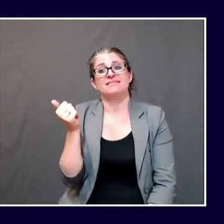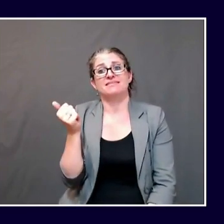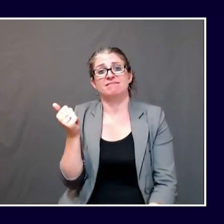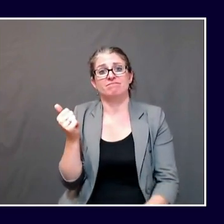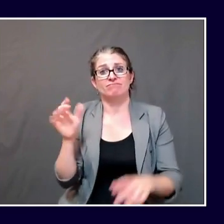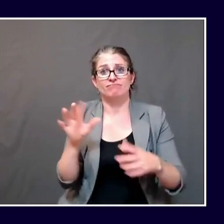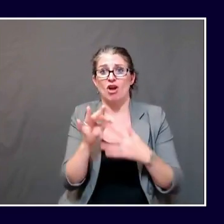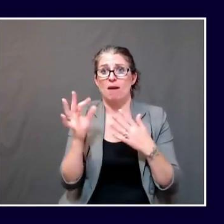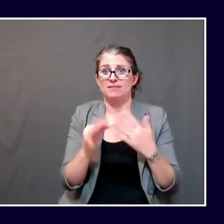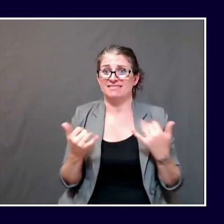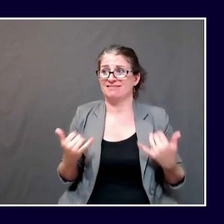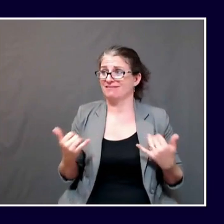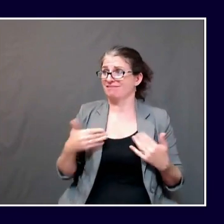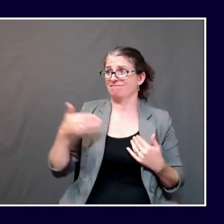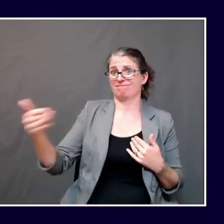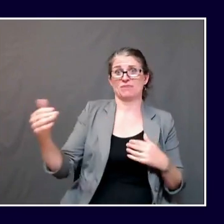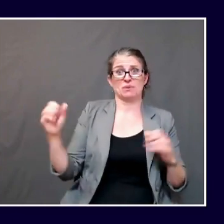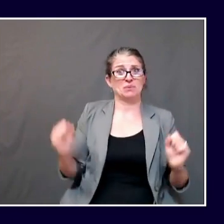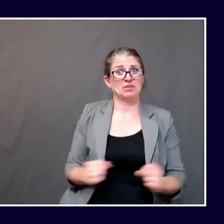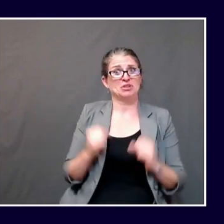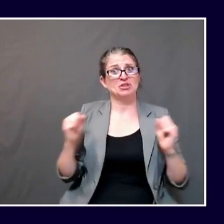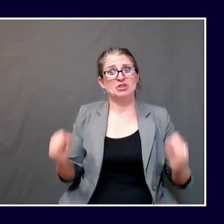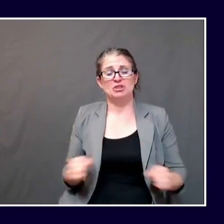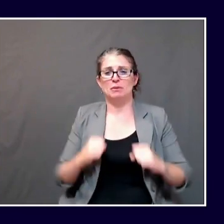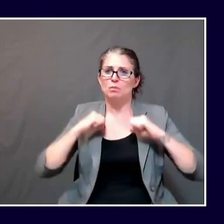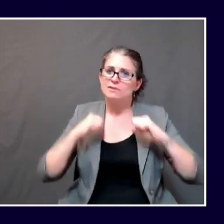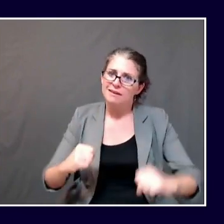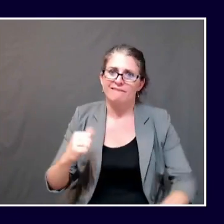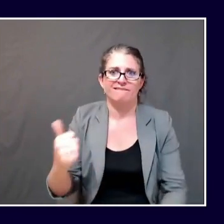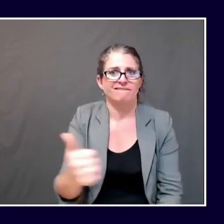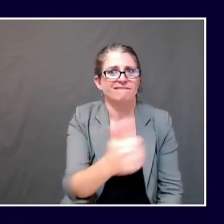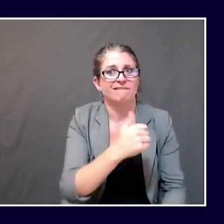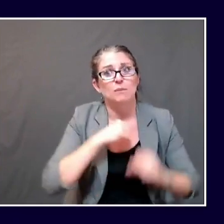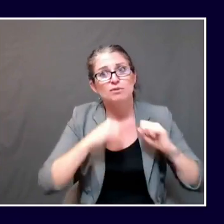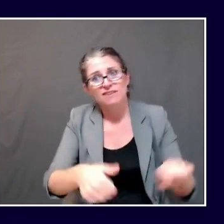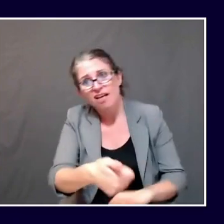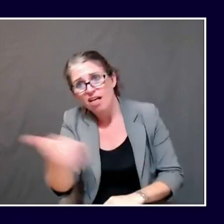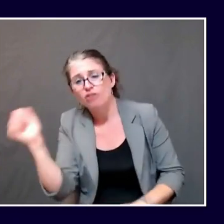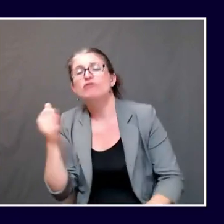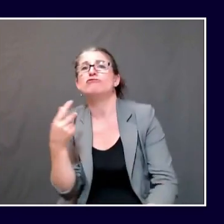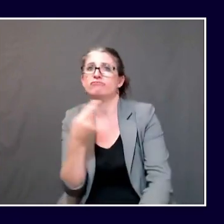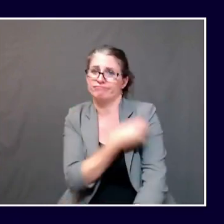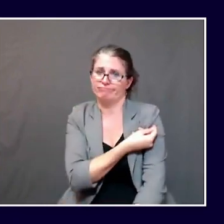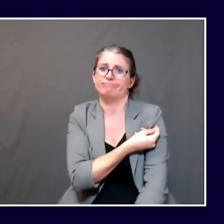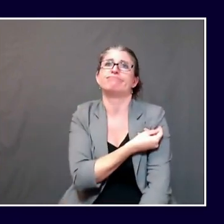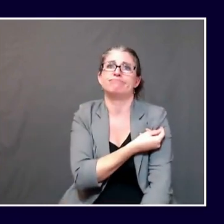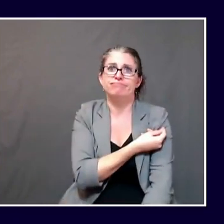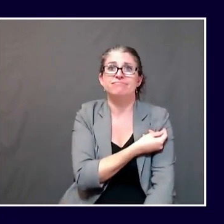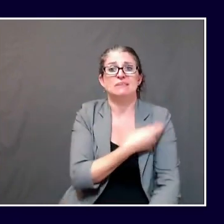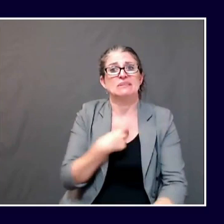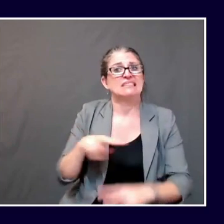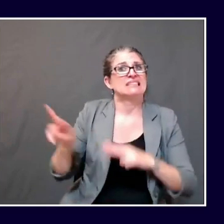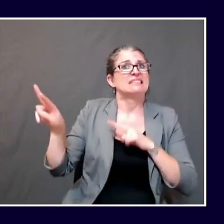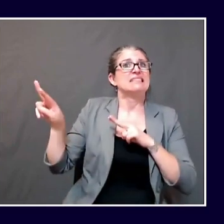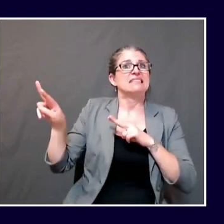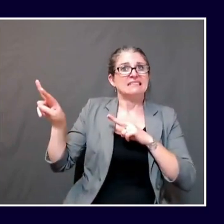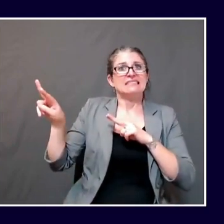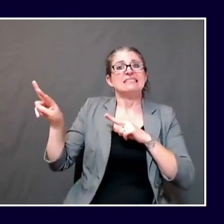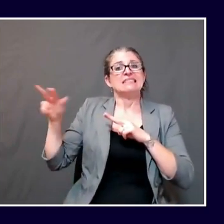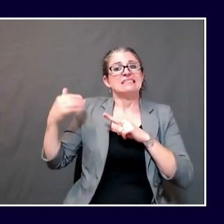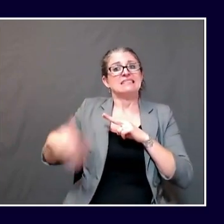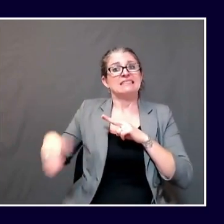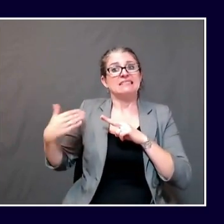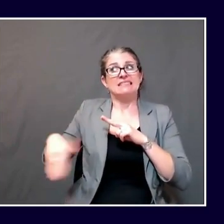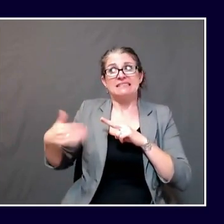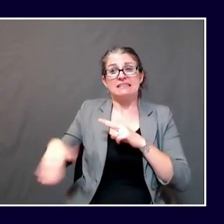the eventuality that there hopefully will be a COVID-19 vaccine, and us preparing now to get flu shots, to get childhood